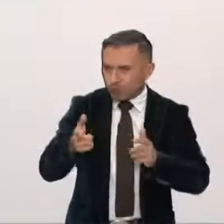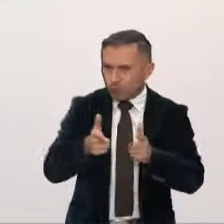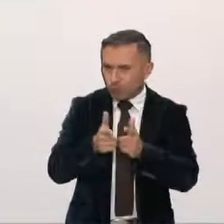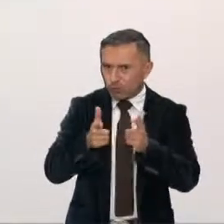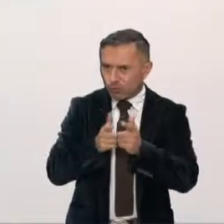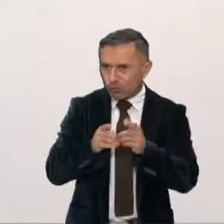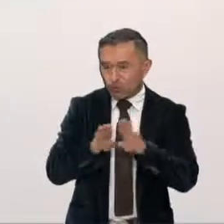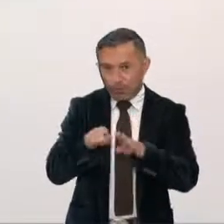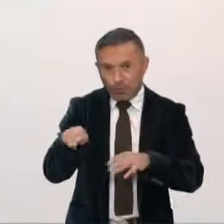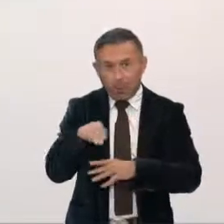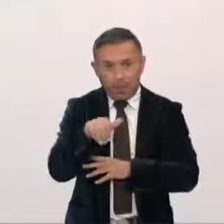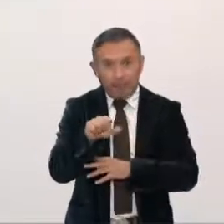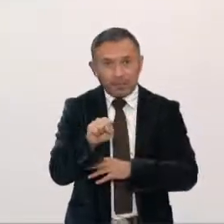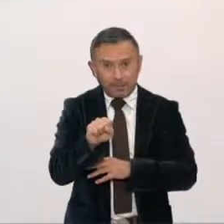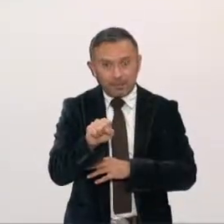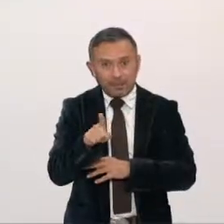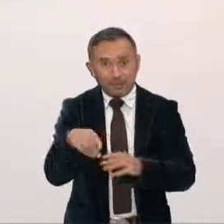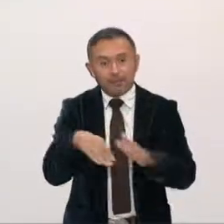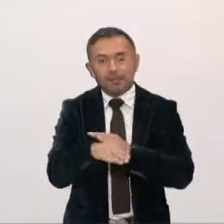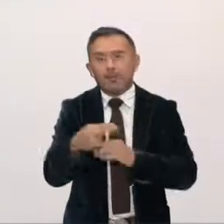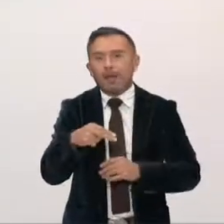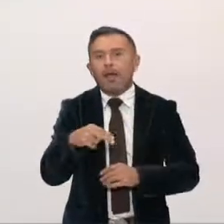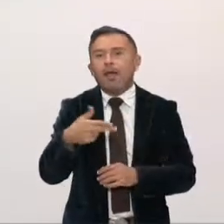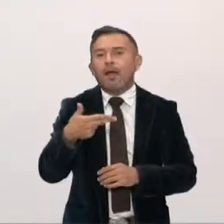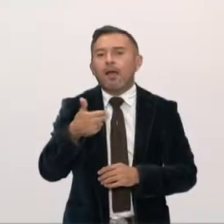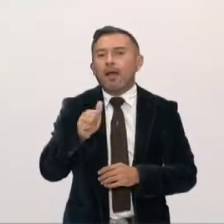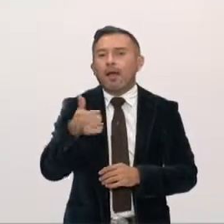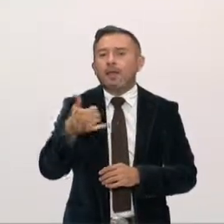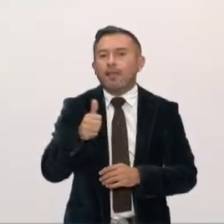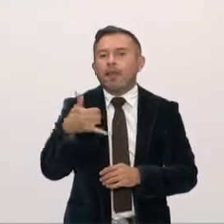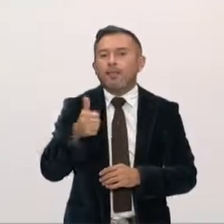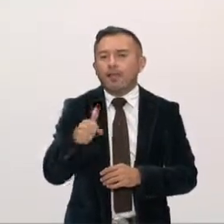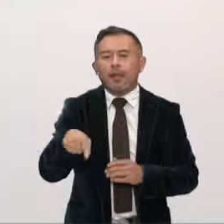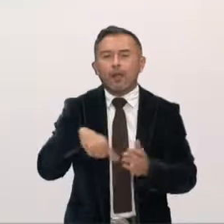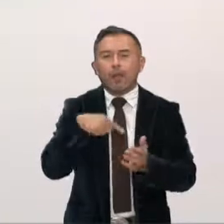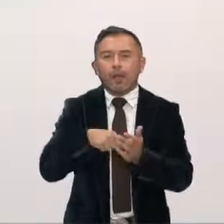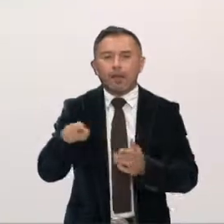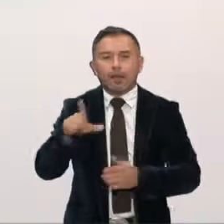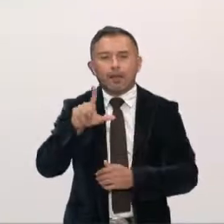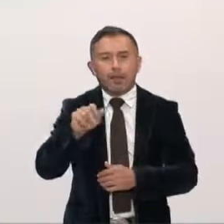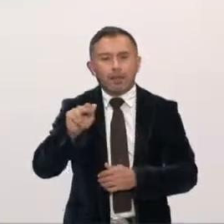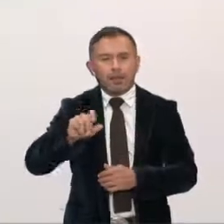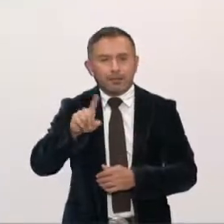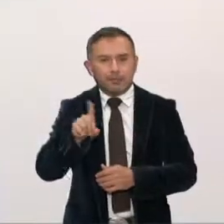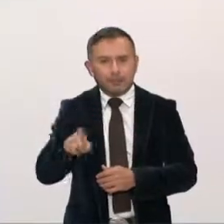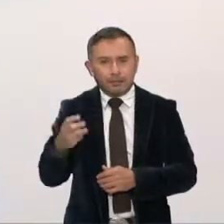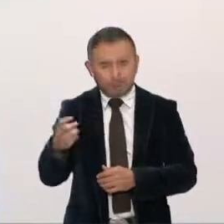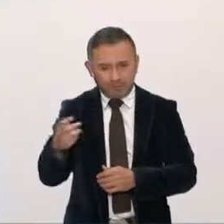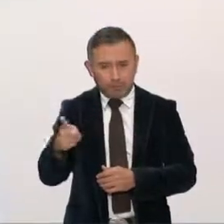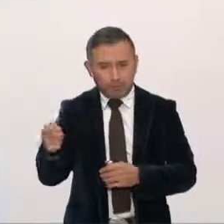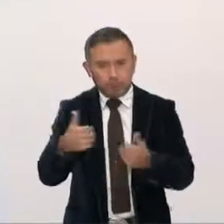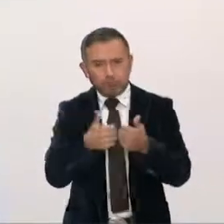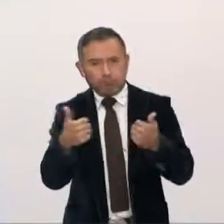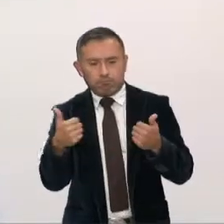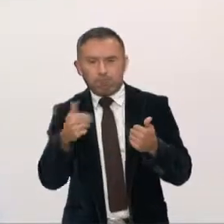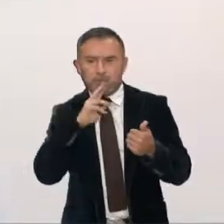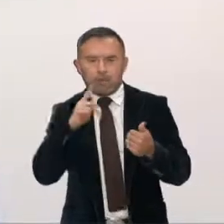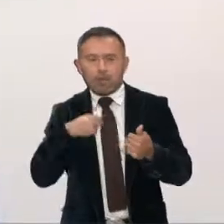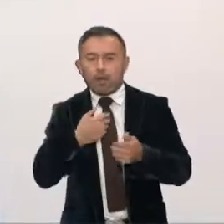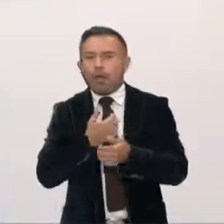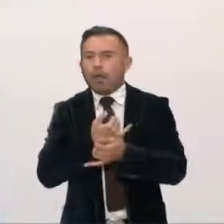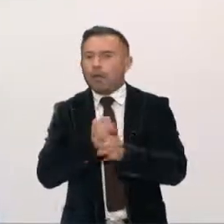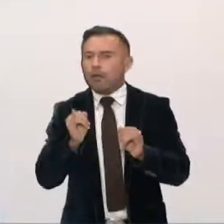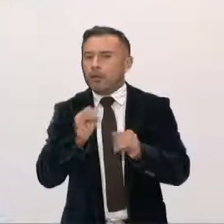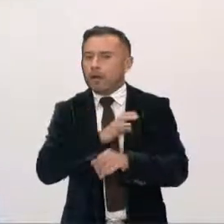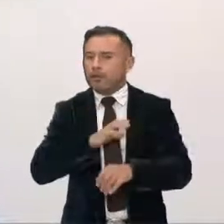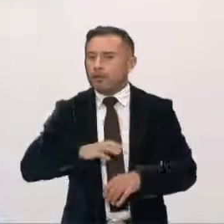of this grouping from the very core of a mass which is in La Paz, and they have